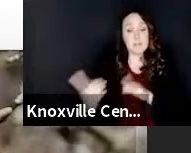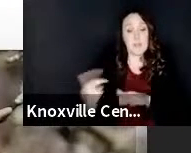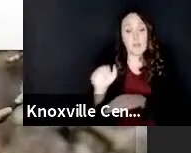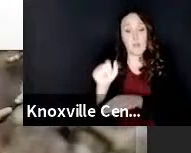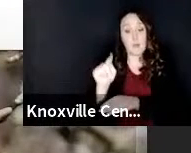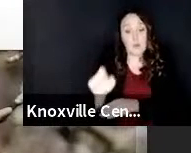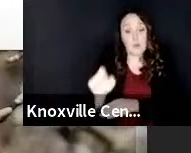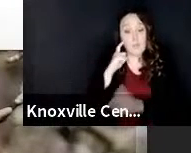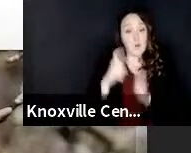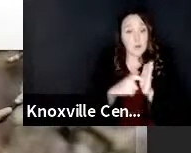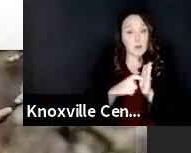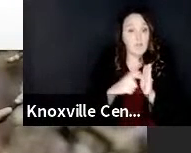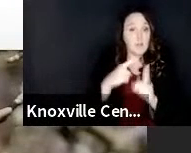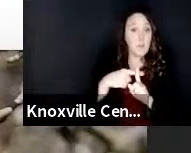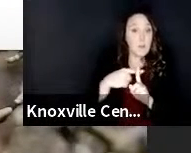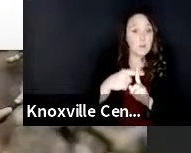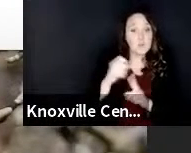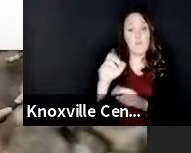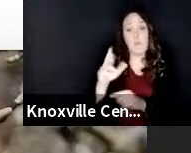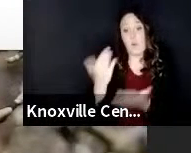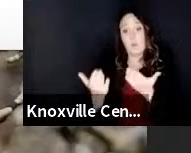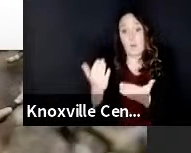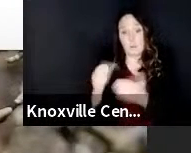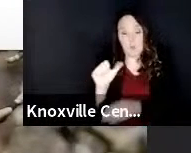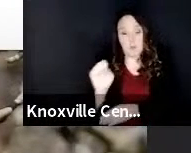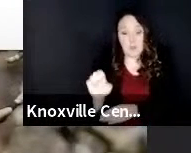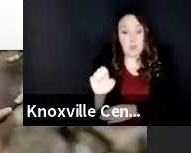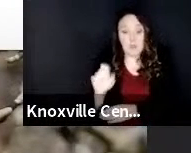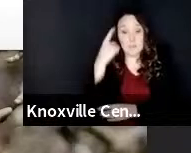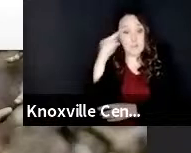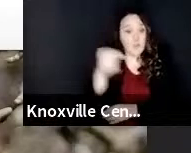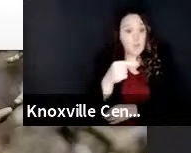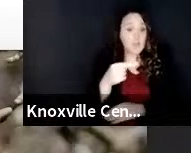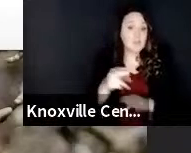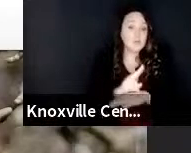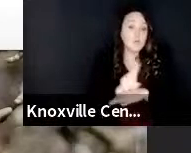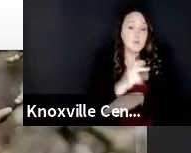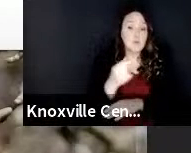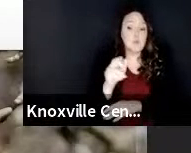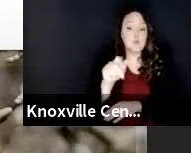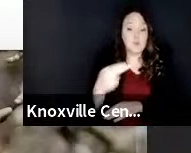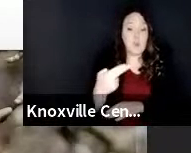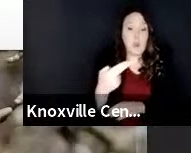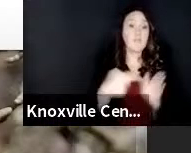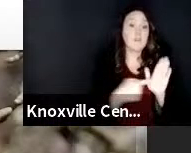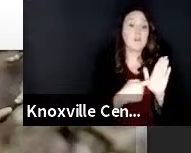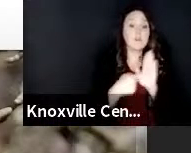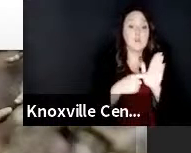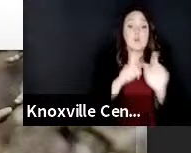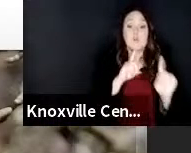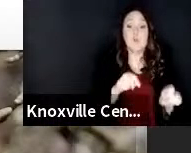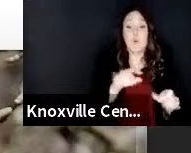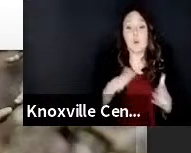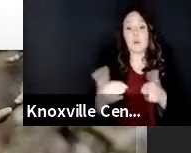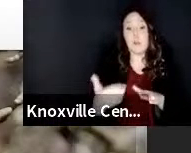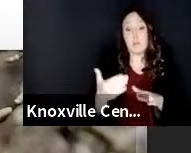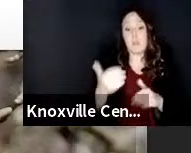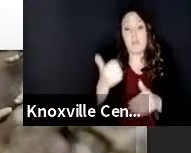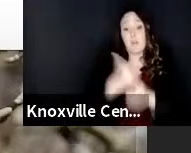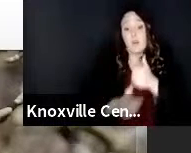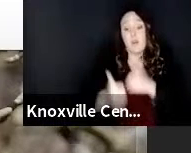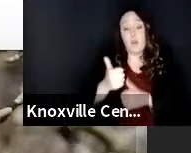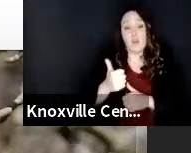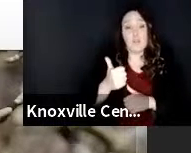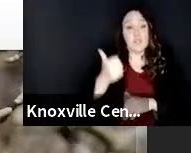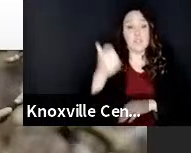identified positive or probable cases. For this benchmark, we use a graph that shows reported deaths of Knox County residents by date of death.